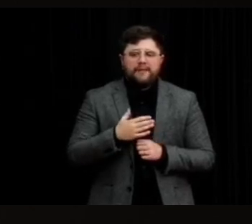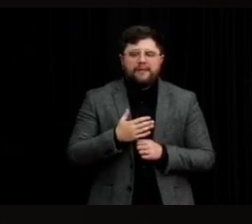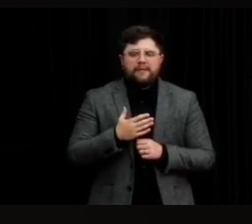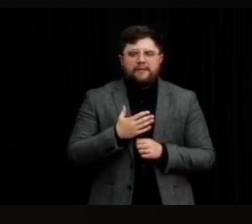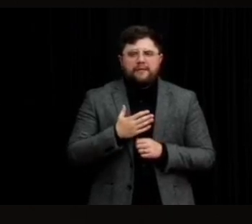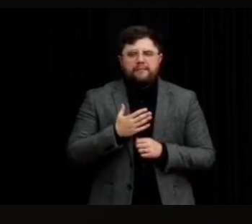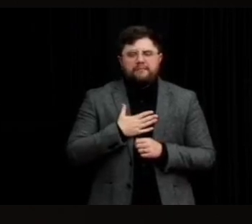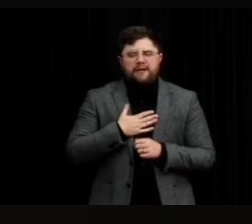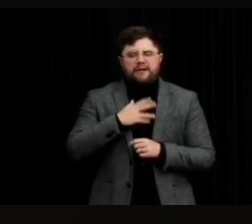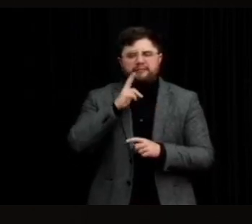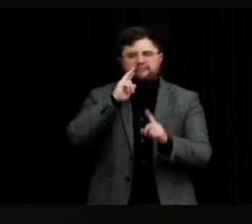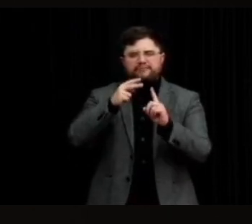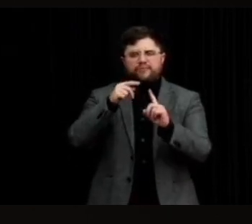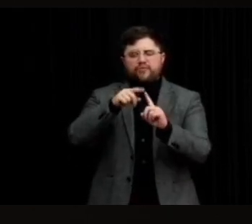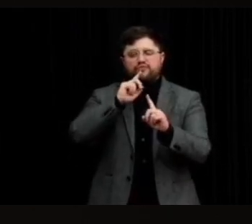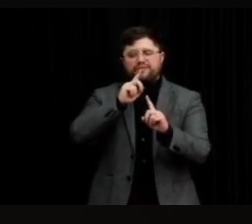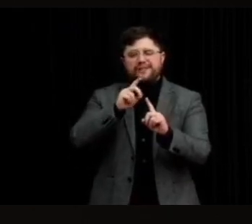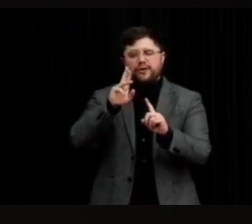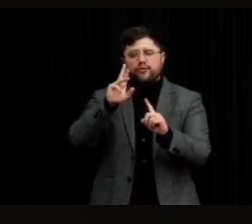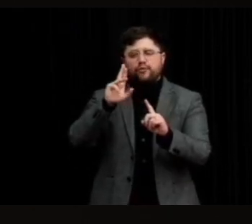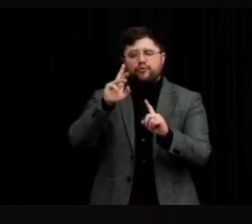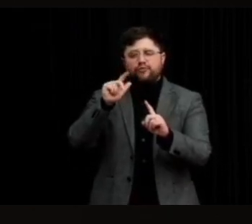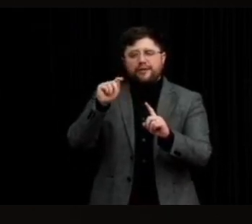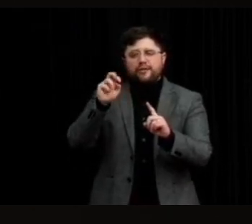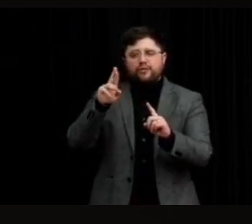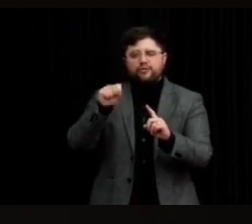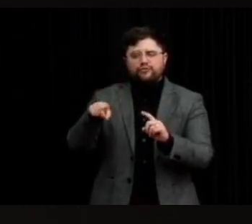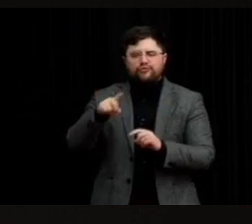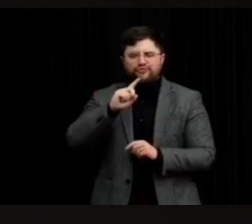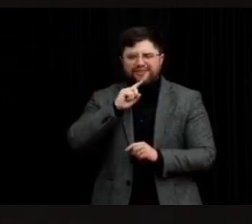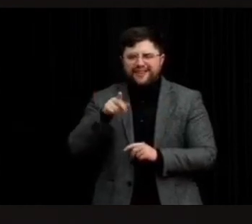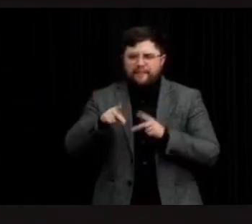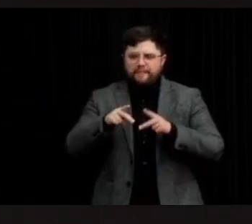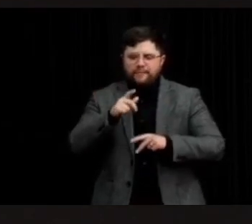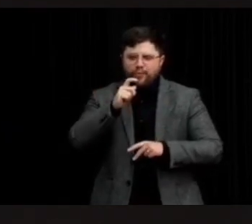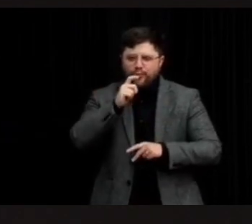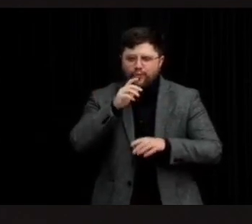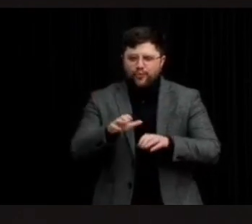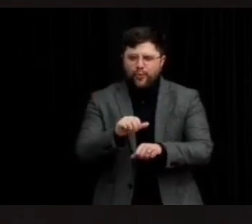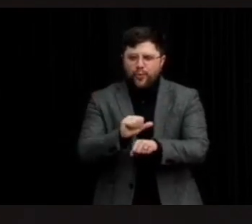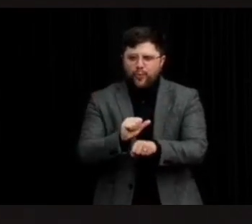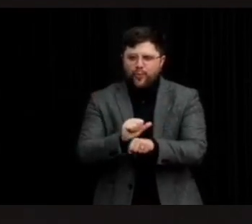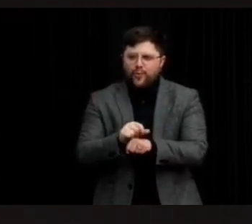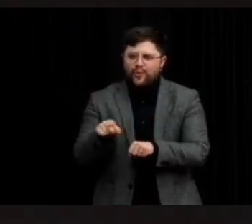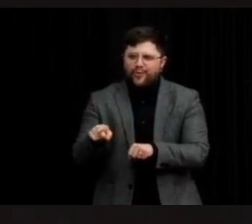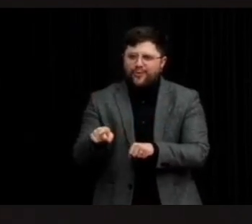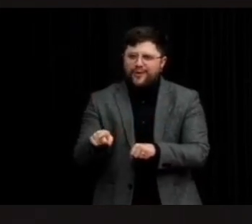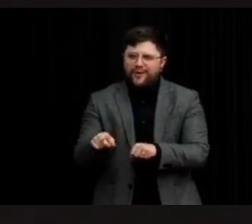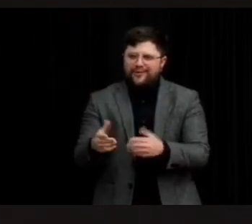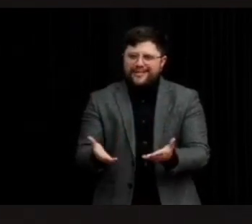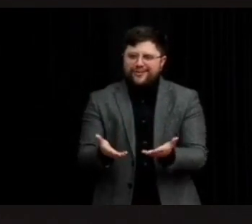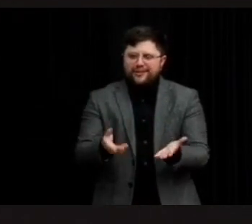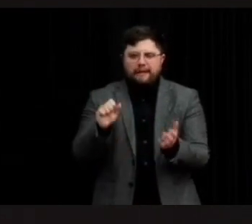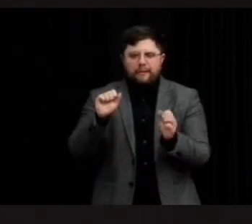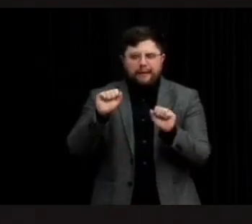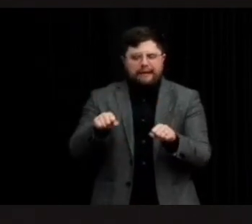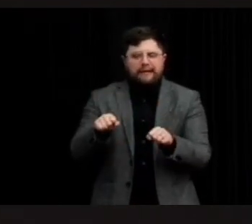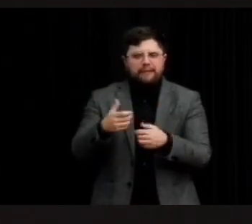thought is that realtors are really the boots on the ground and can be